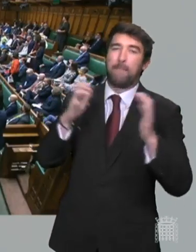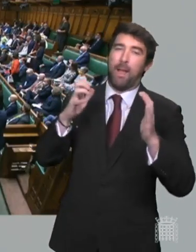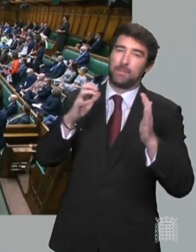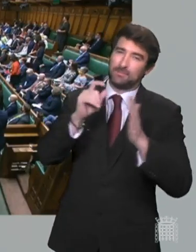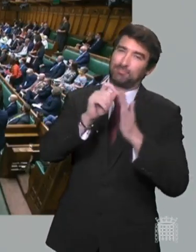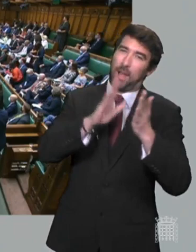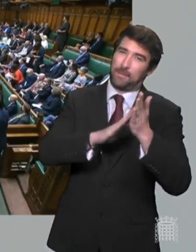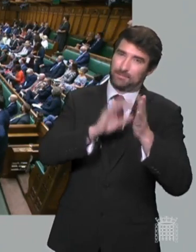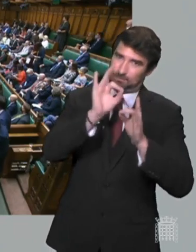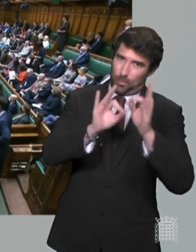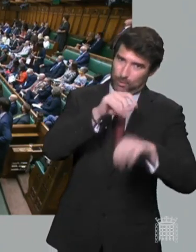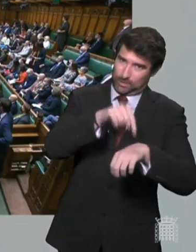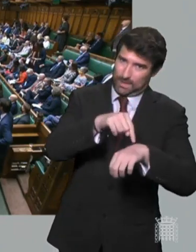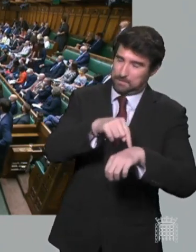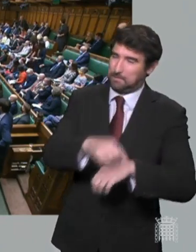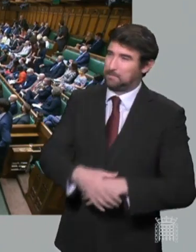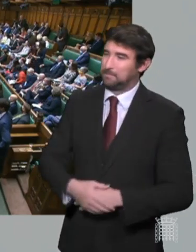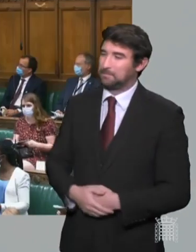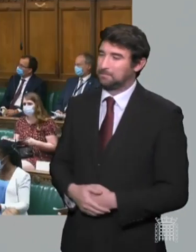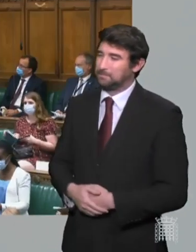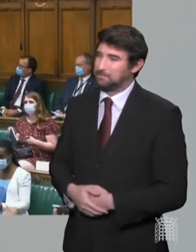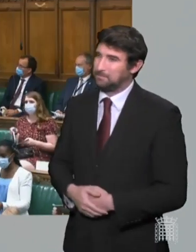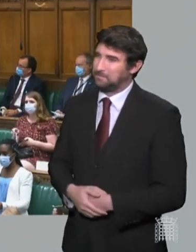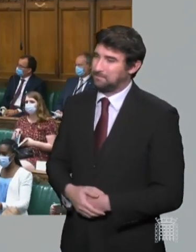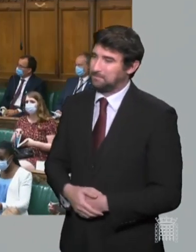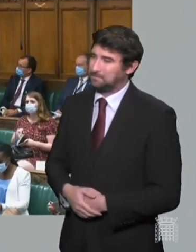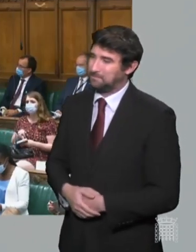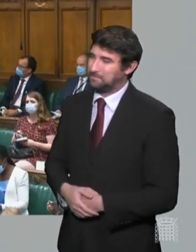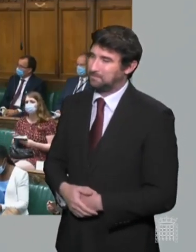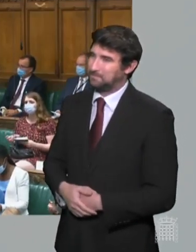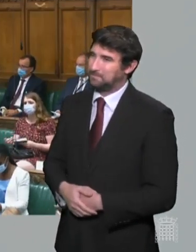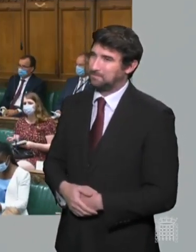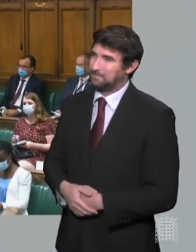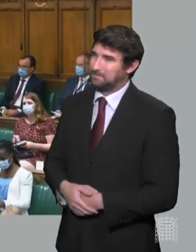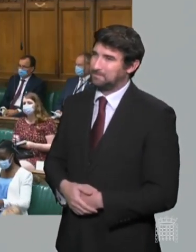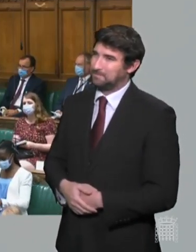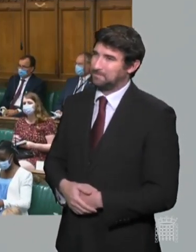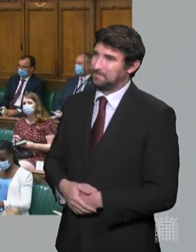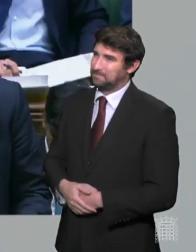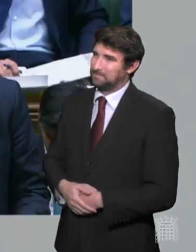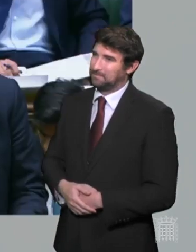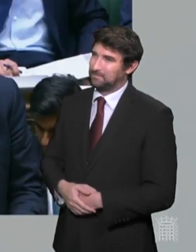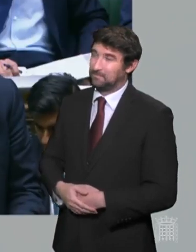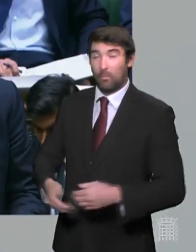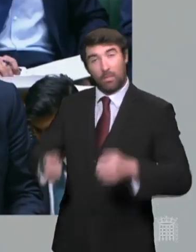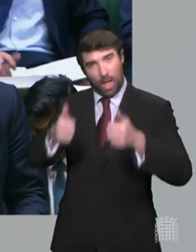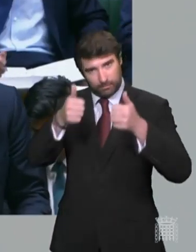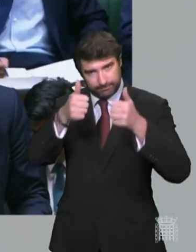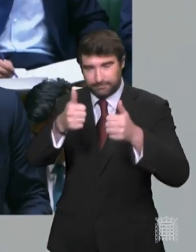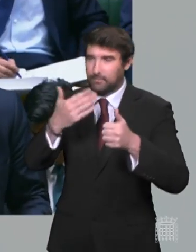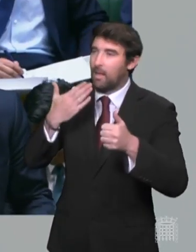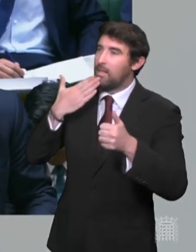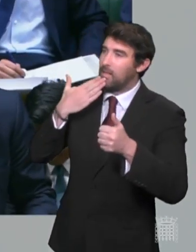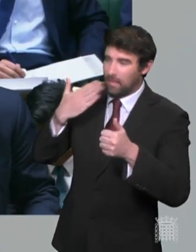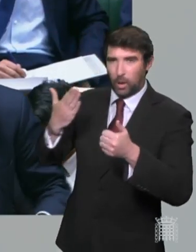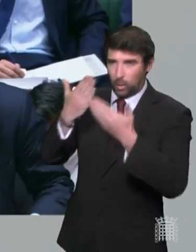Thank you, Mr. Speaker. Mick Whitley! Number one. Mr. Colleagues and others, in addition to my duties in this House, I shall have further